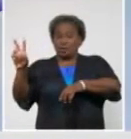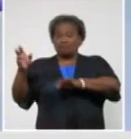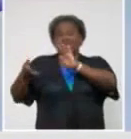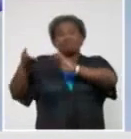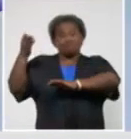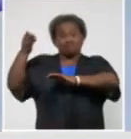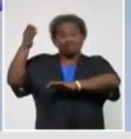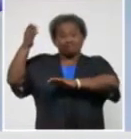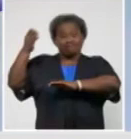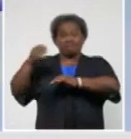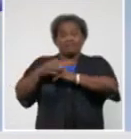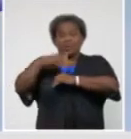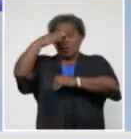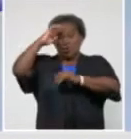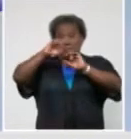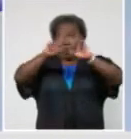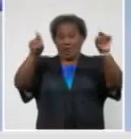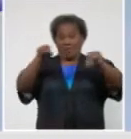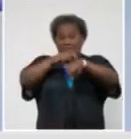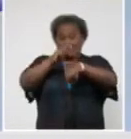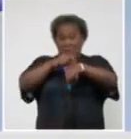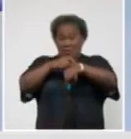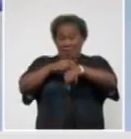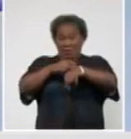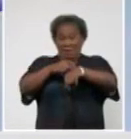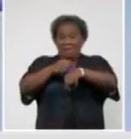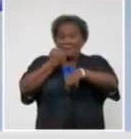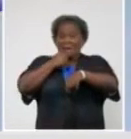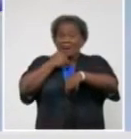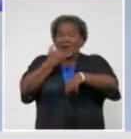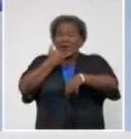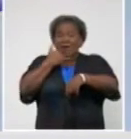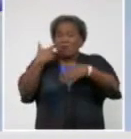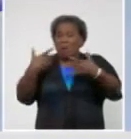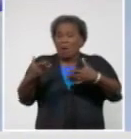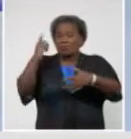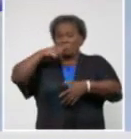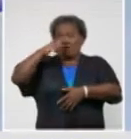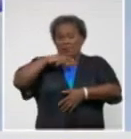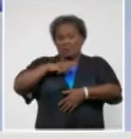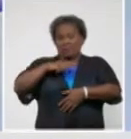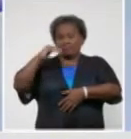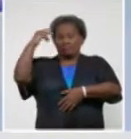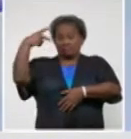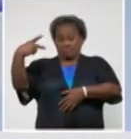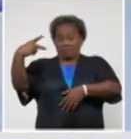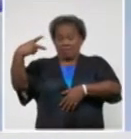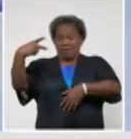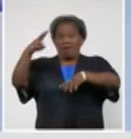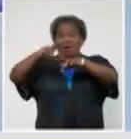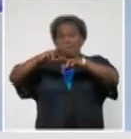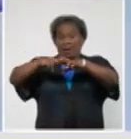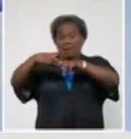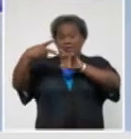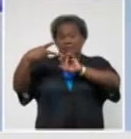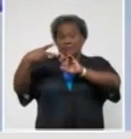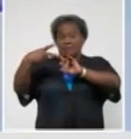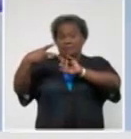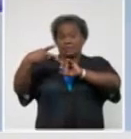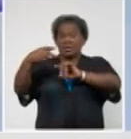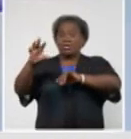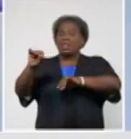35.92, slightly lower than yesterday. Havana follows with a rate of